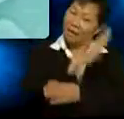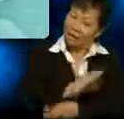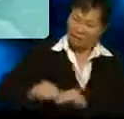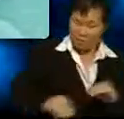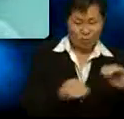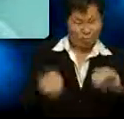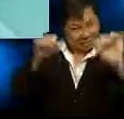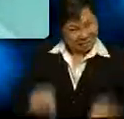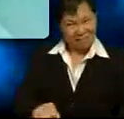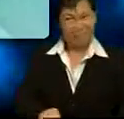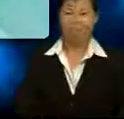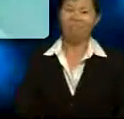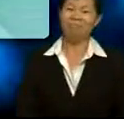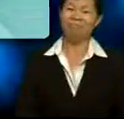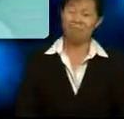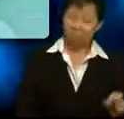moving.